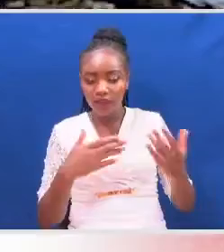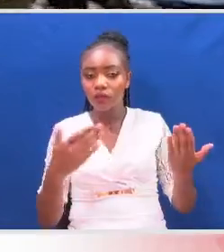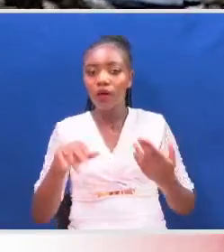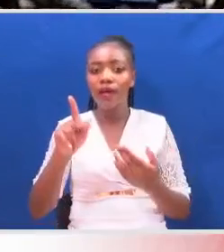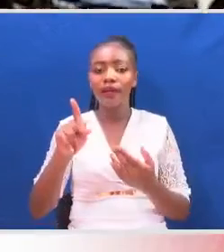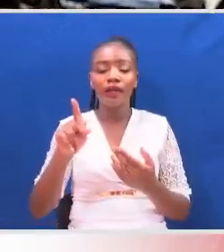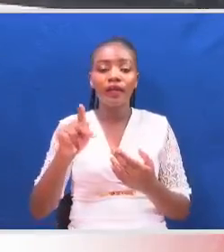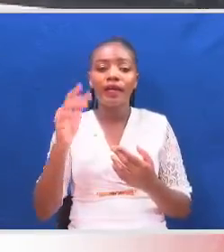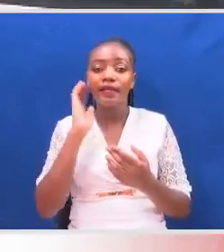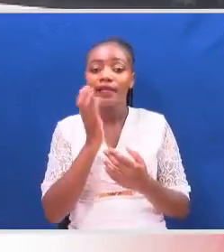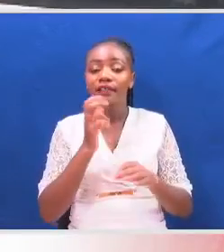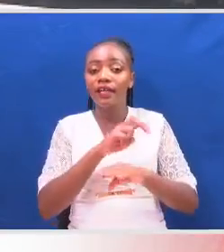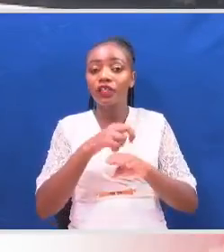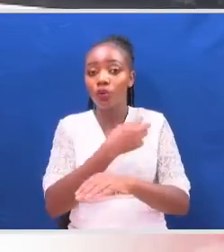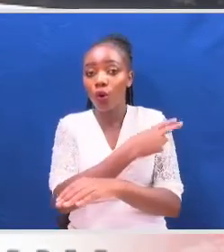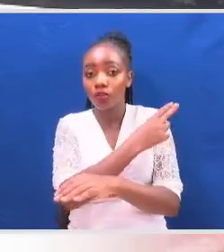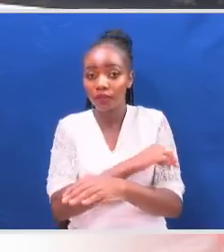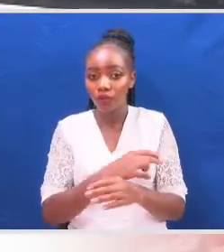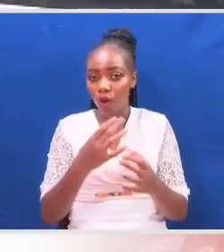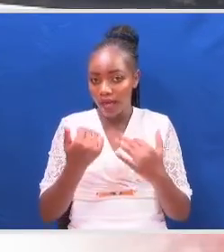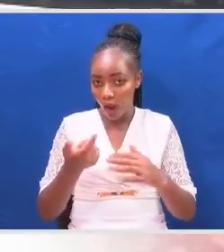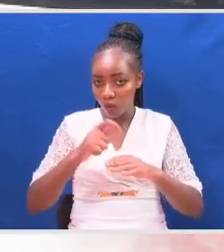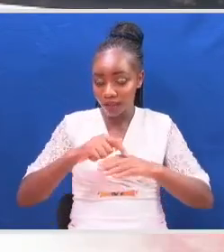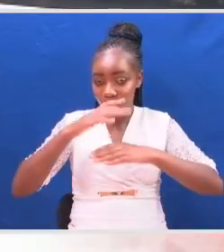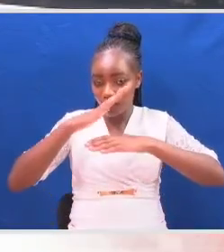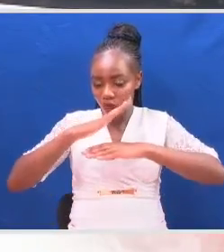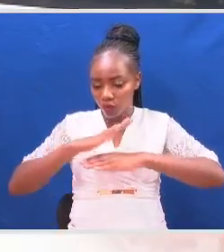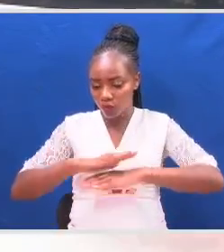National Hospital. Well, it's time to take a short commercial break, but we'll be